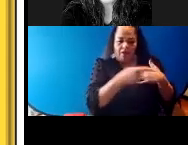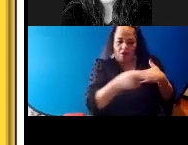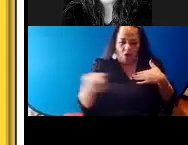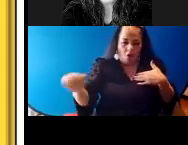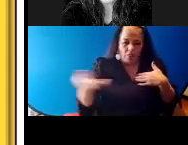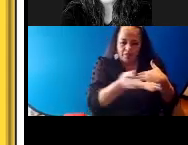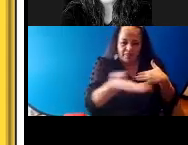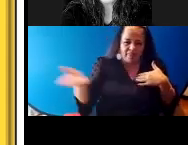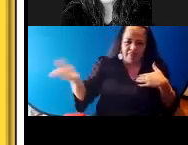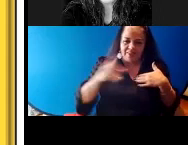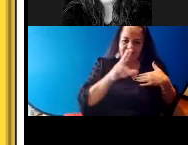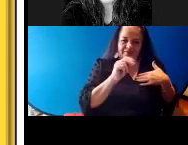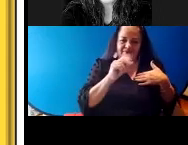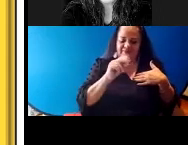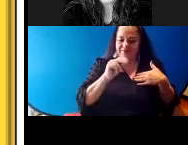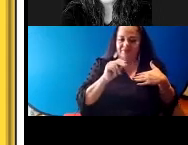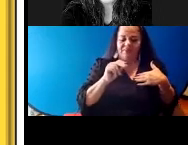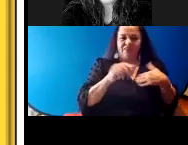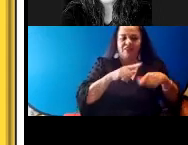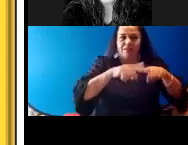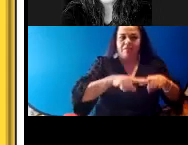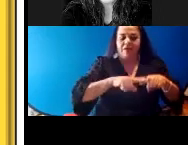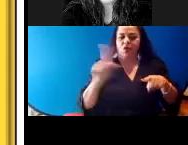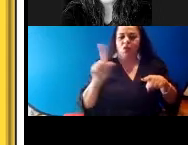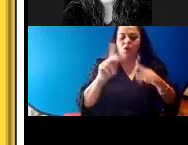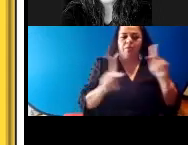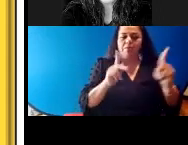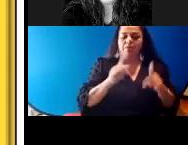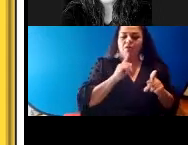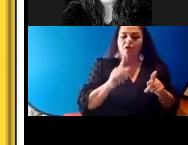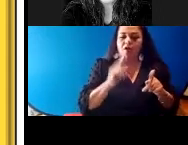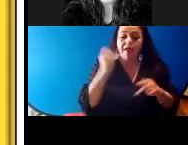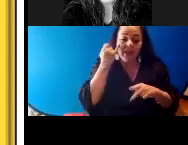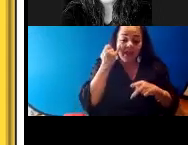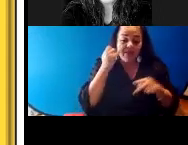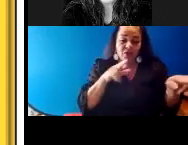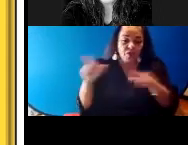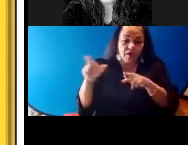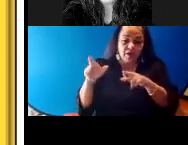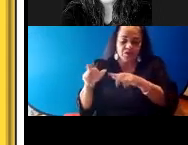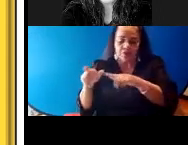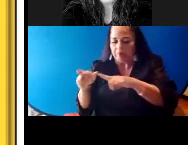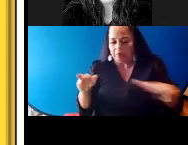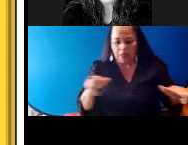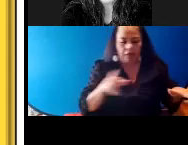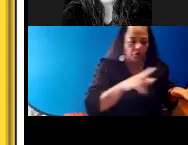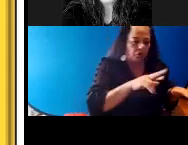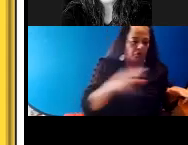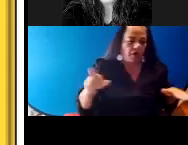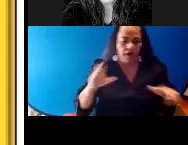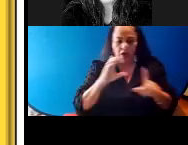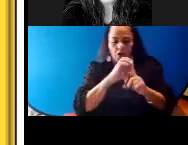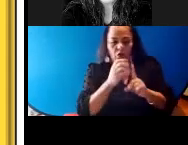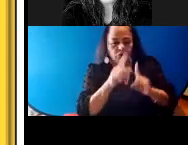It's just assessing where folks are on their readiness, right? So just taking the left to right, a culture of inquiry